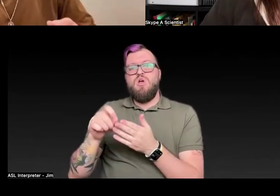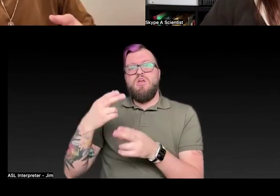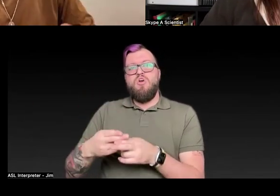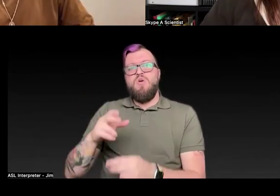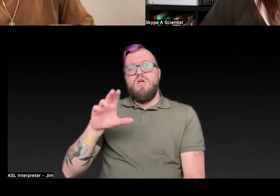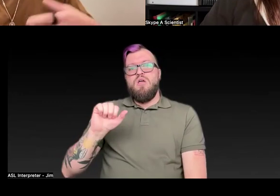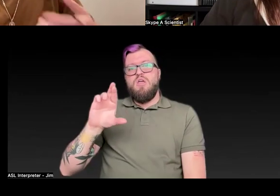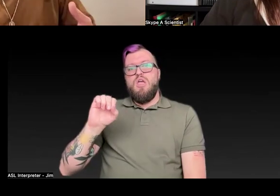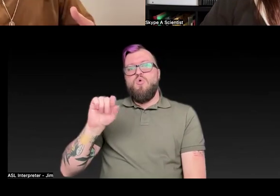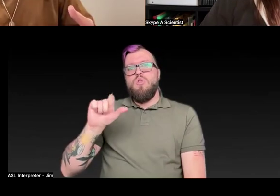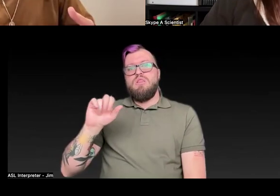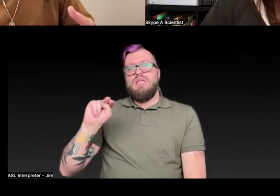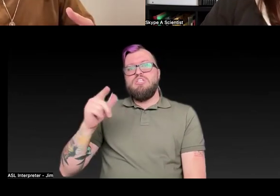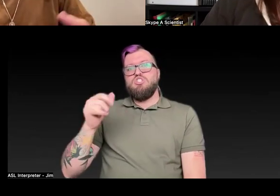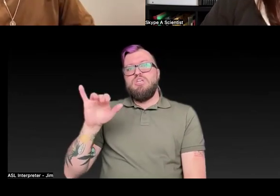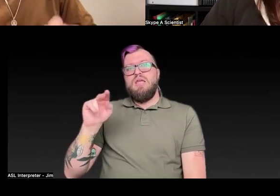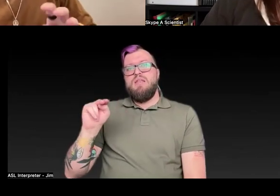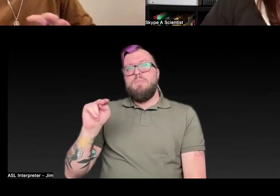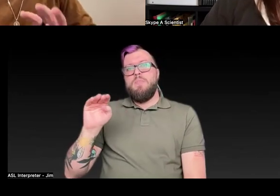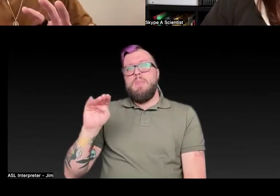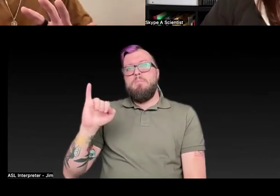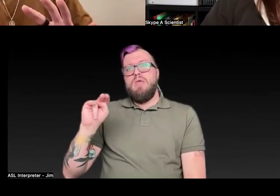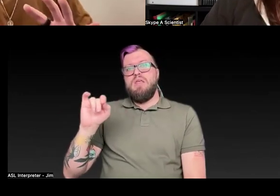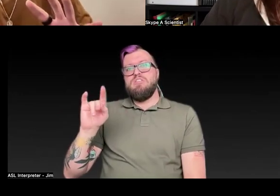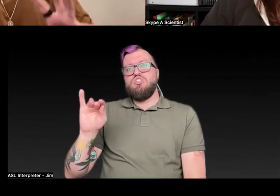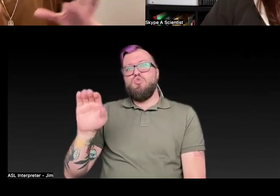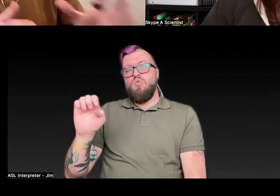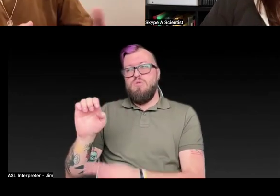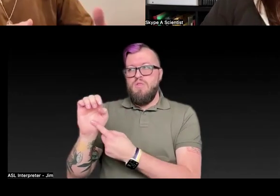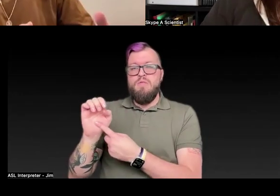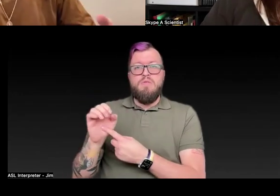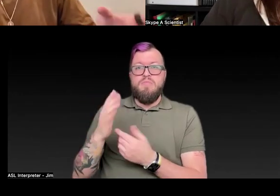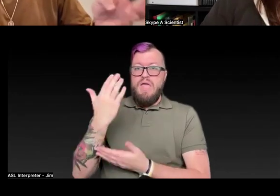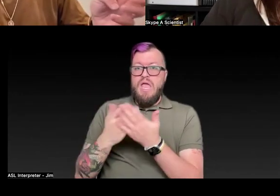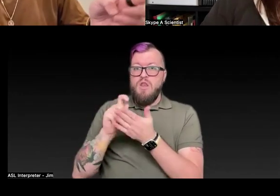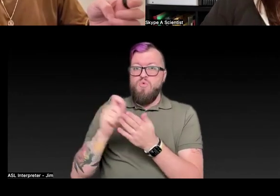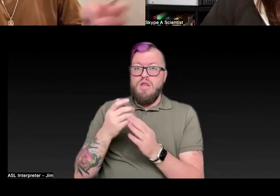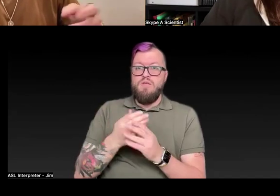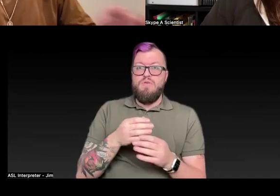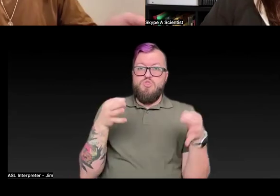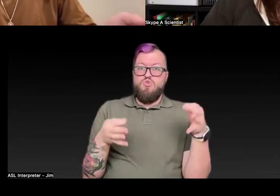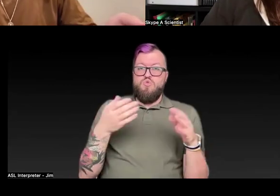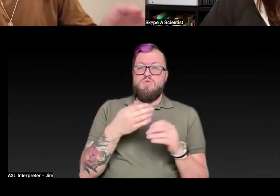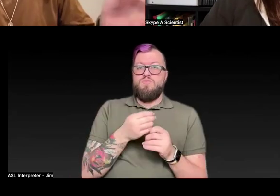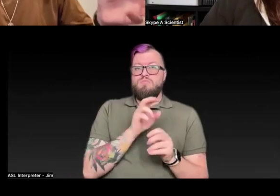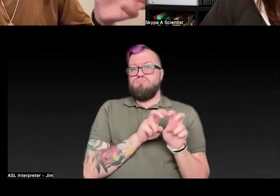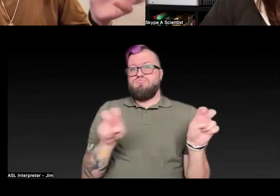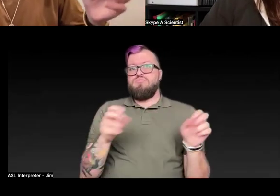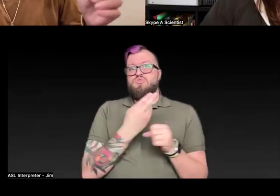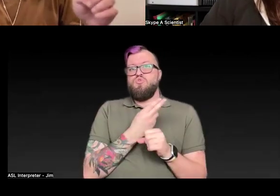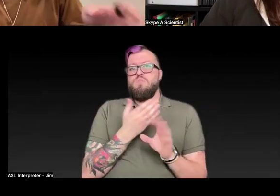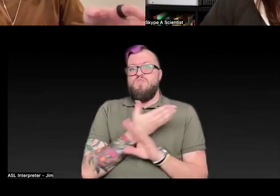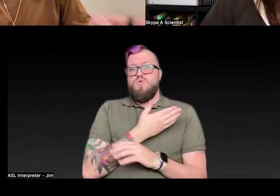Carolingian minuscule, which is super clear and easy to read. The handwriting that the court had used before that was called the Merovingian court, and it's